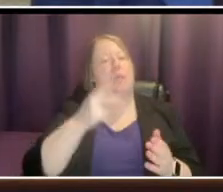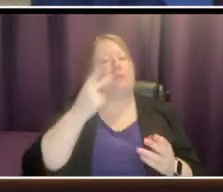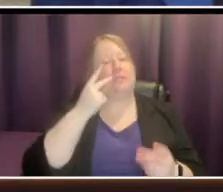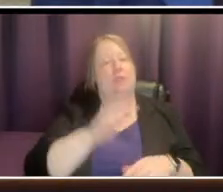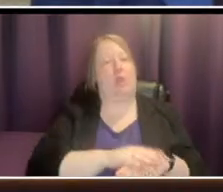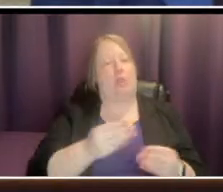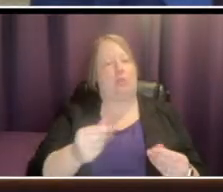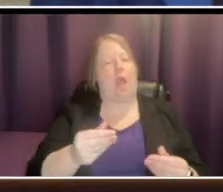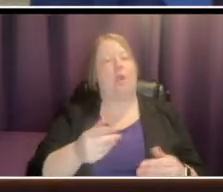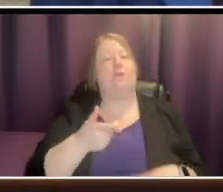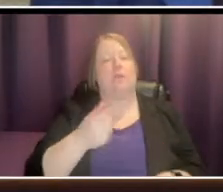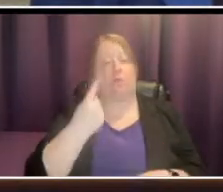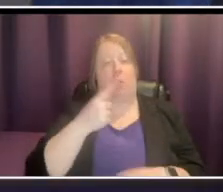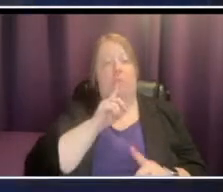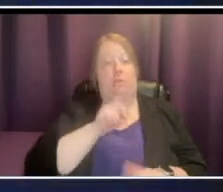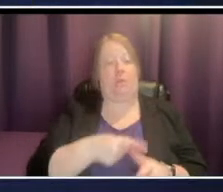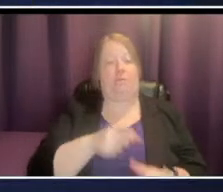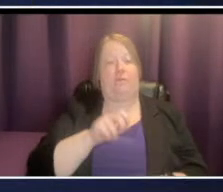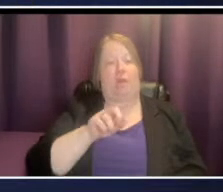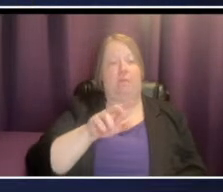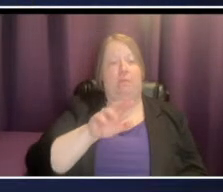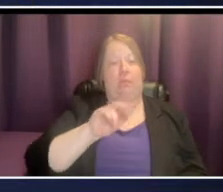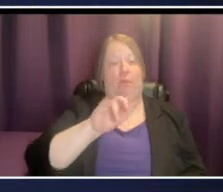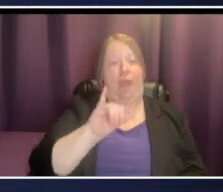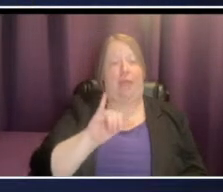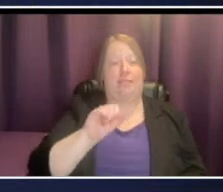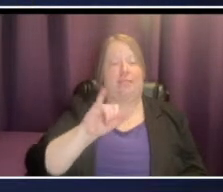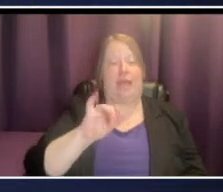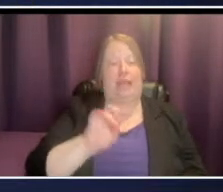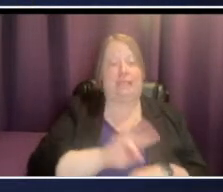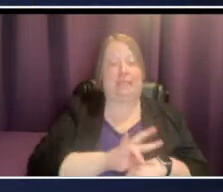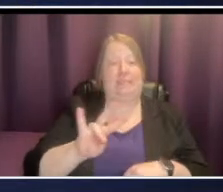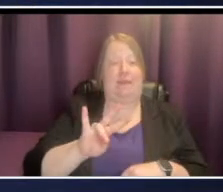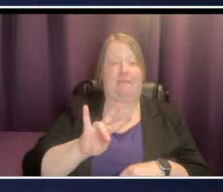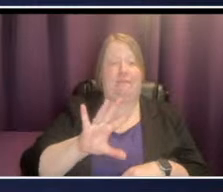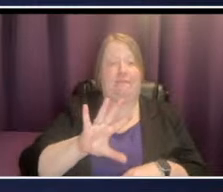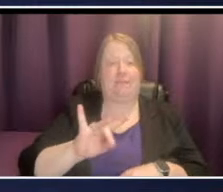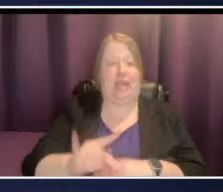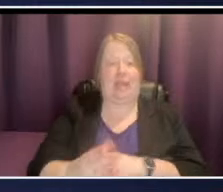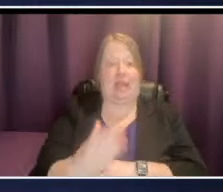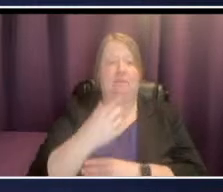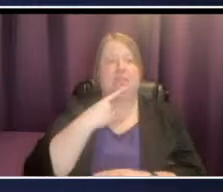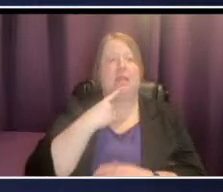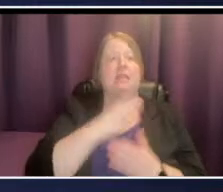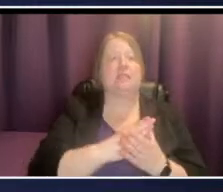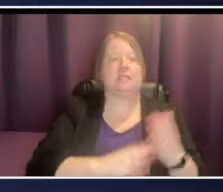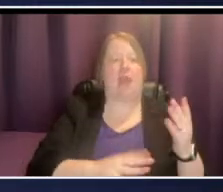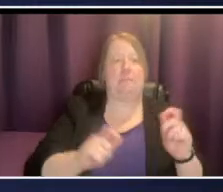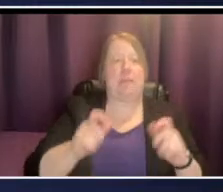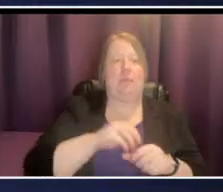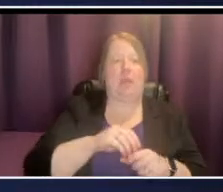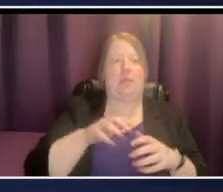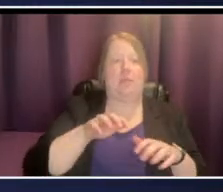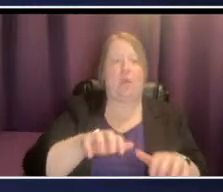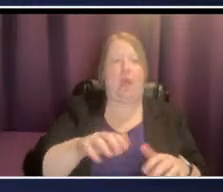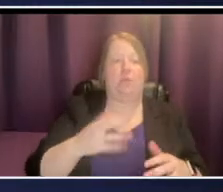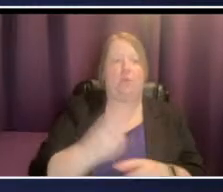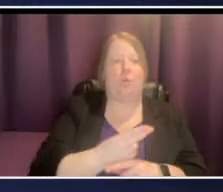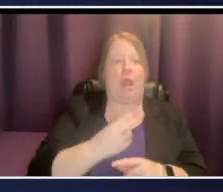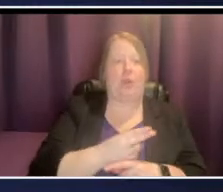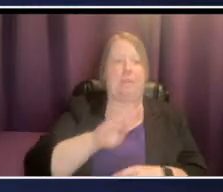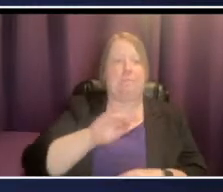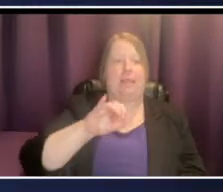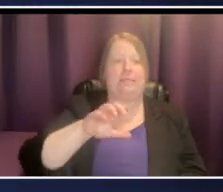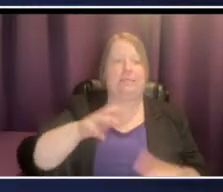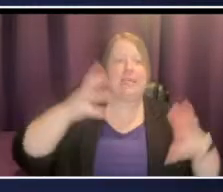report from the rally site at 7:58 a.m. said, "Some members of the crowd are wearing ballistic helmets, body armor, carrying